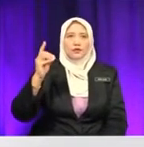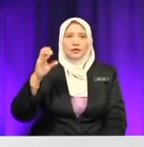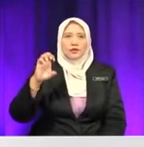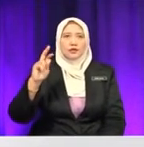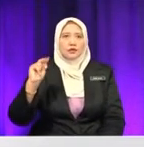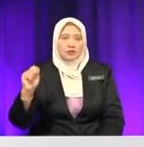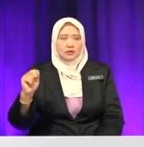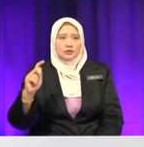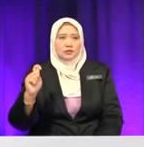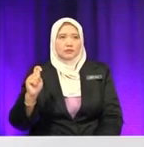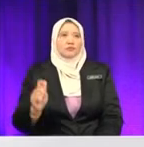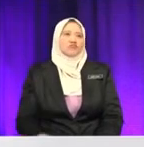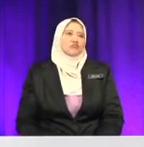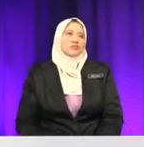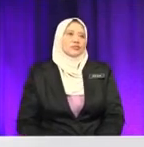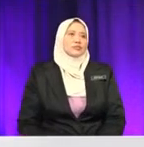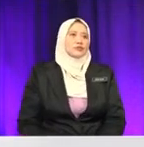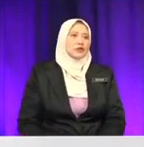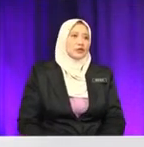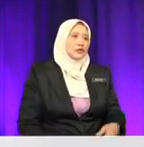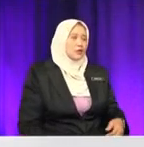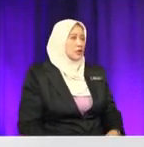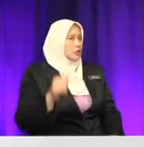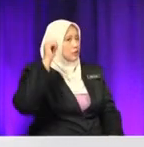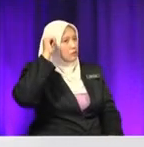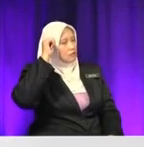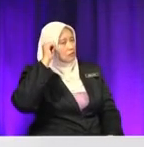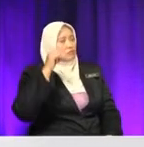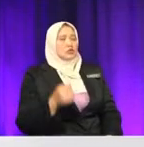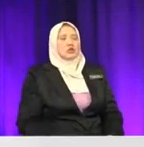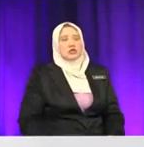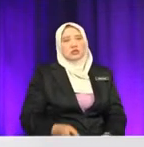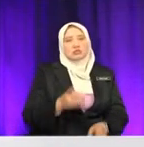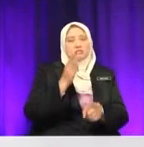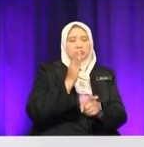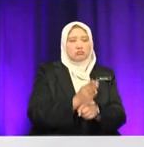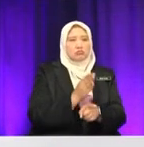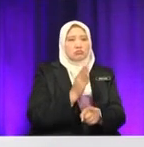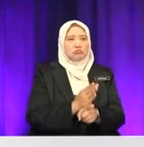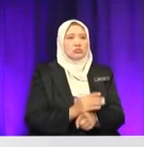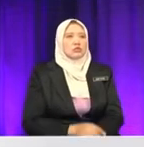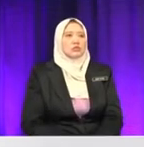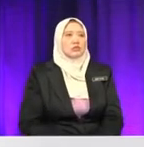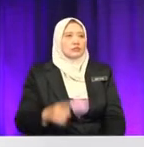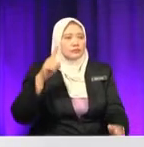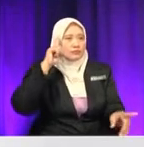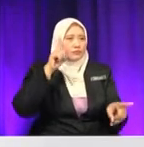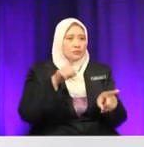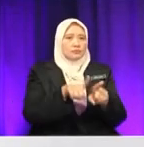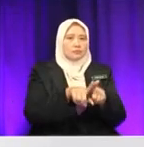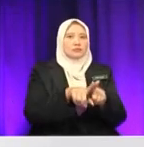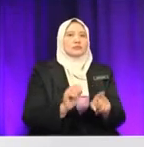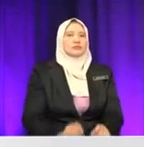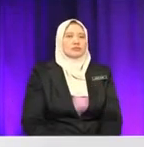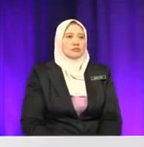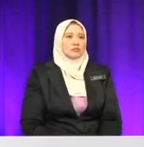I totally agree with you, Hasif. All right. Okay. Okay, they have come to a